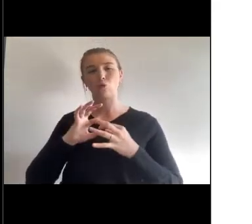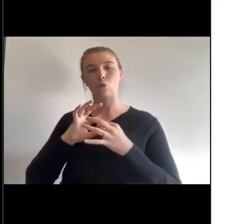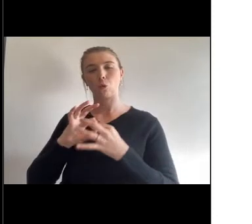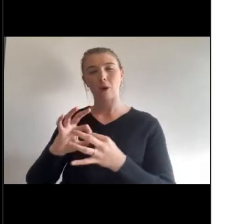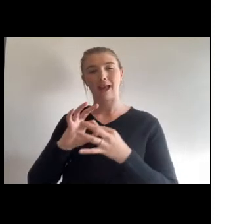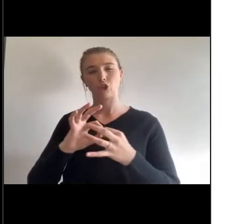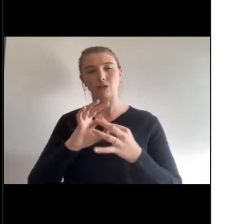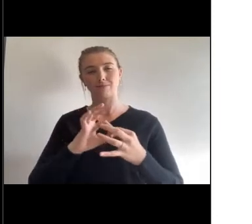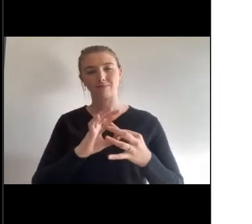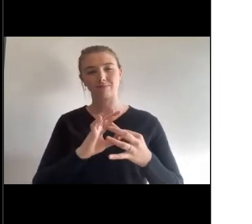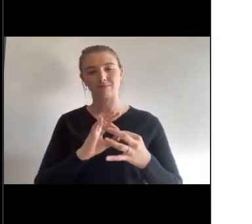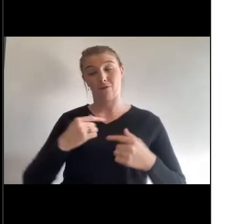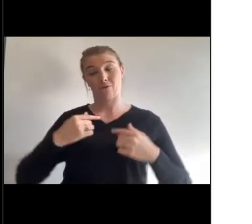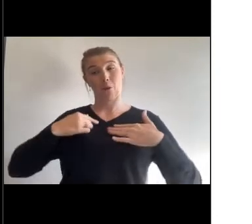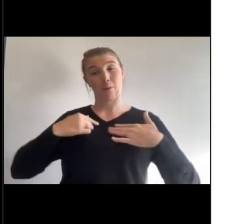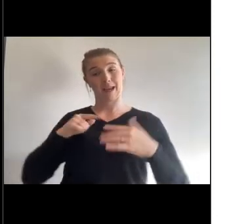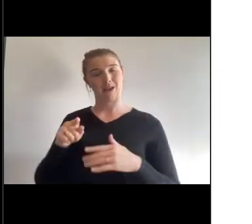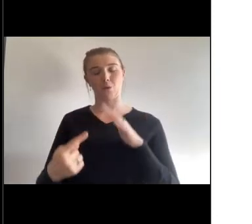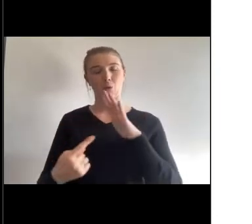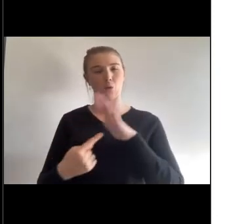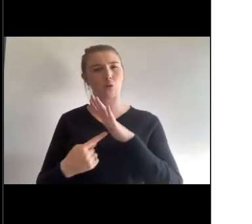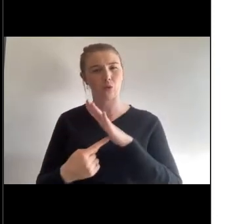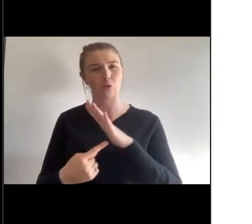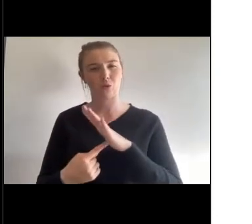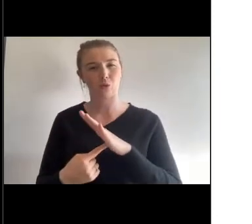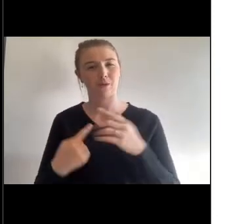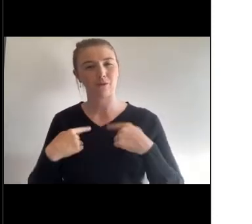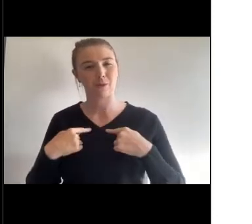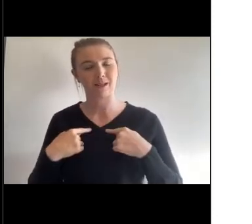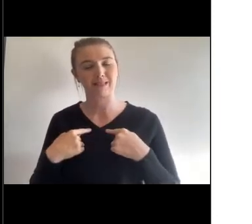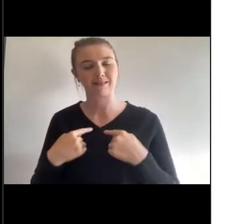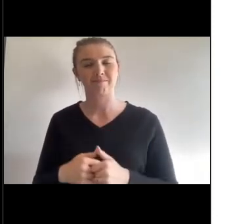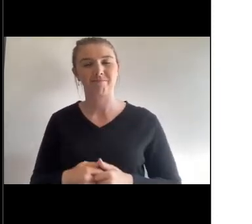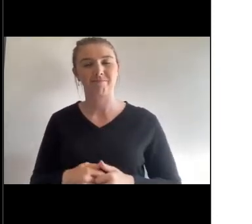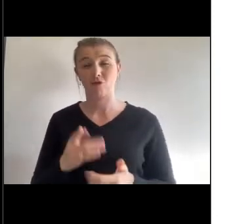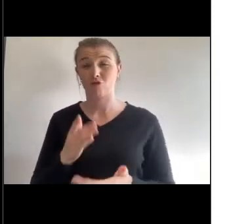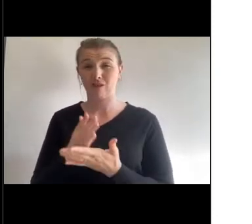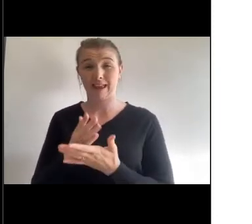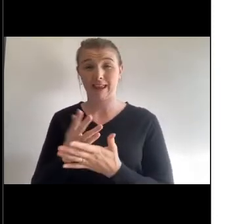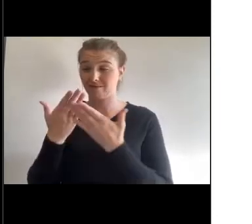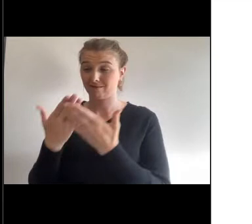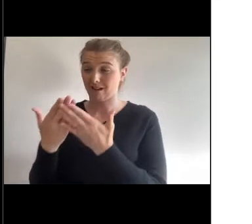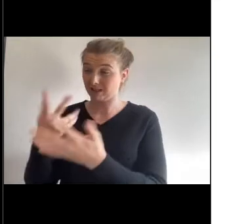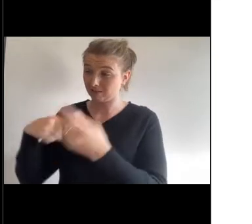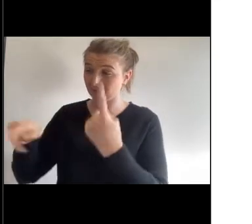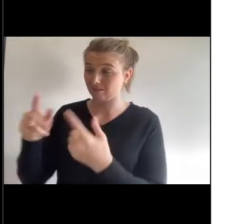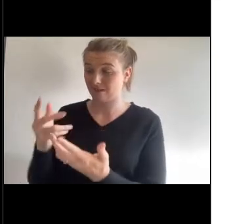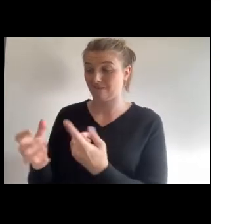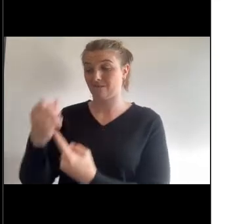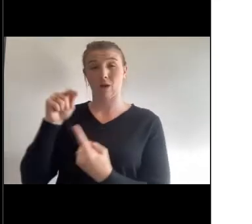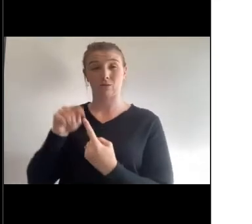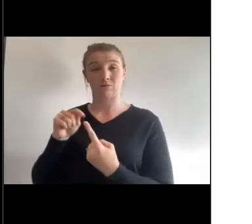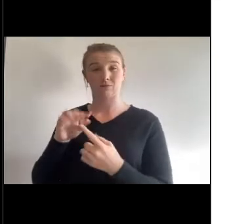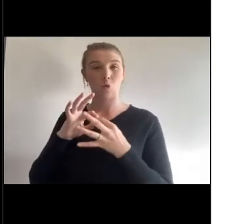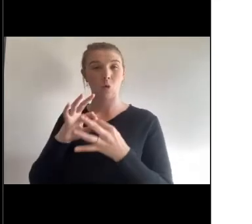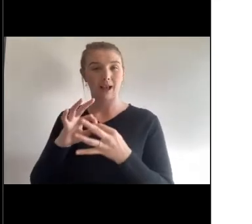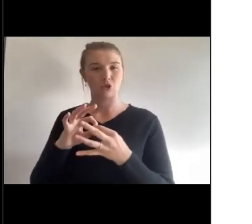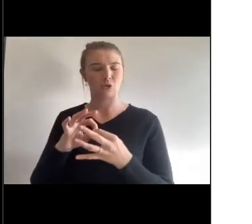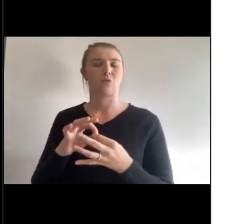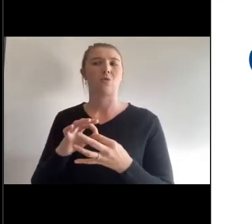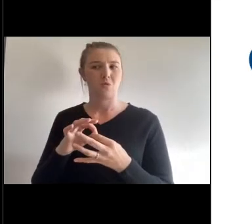really matters and the one that I think was a real insight from the study itself. So what do we mean by connection? On the